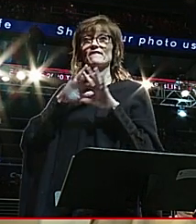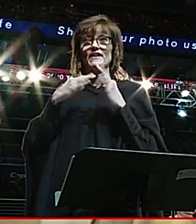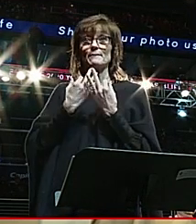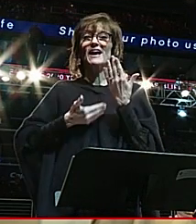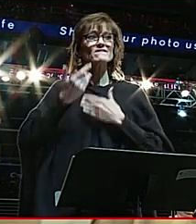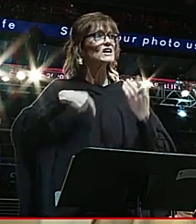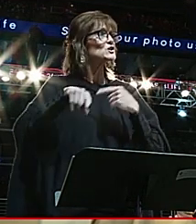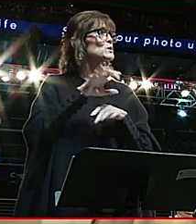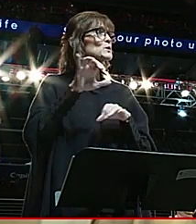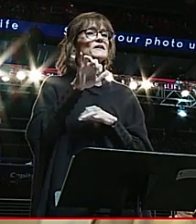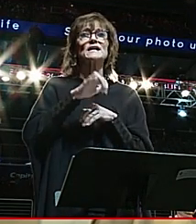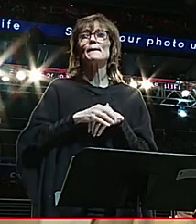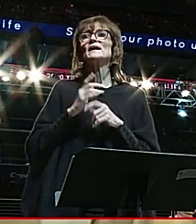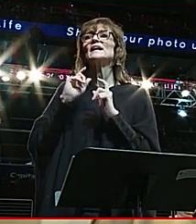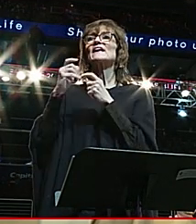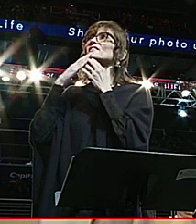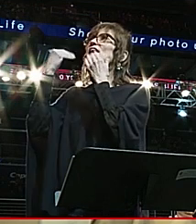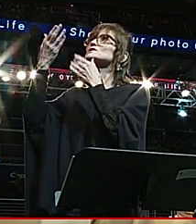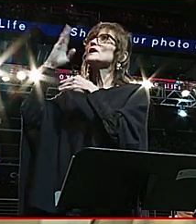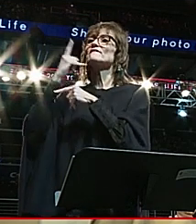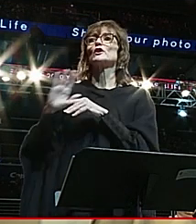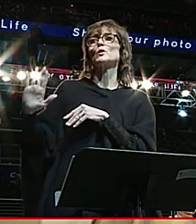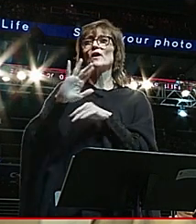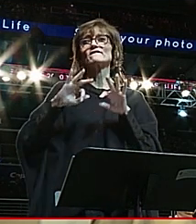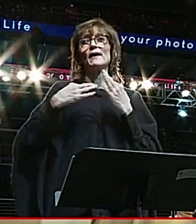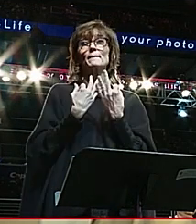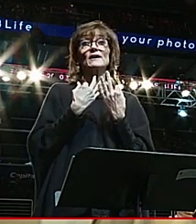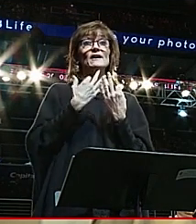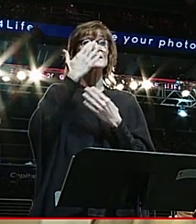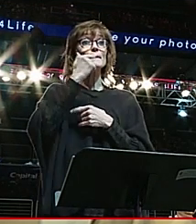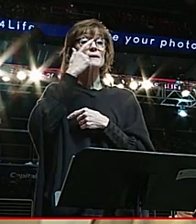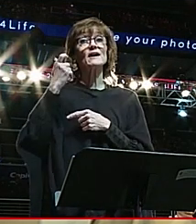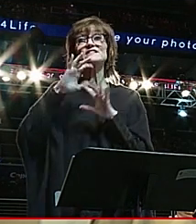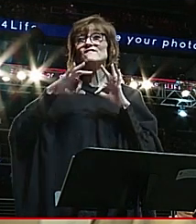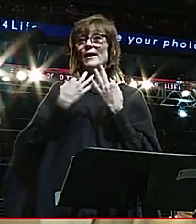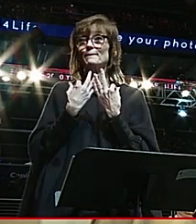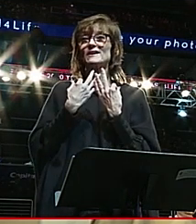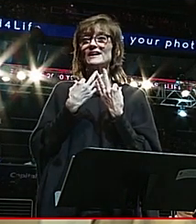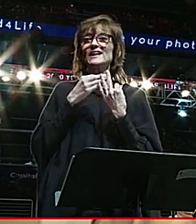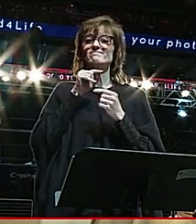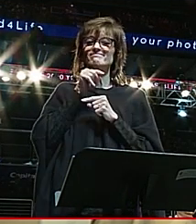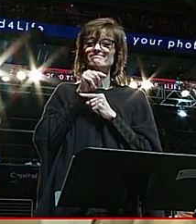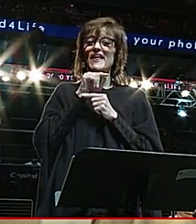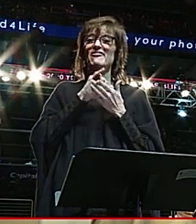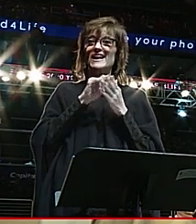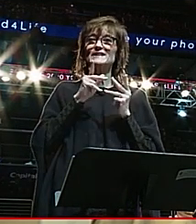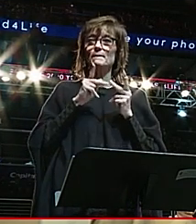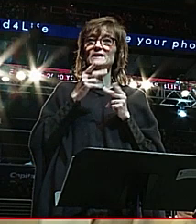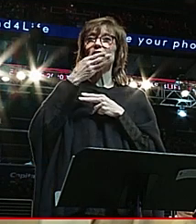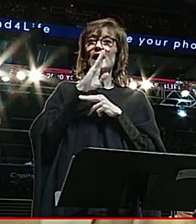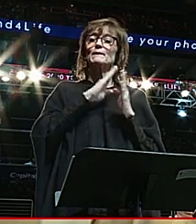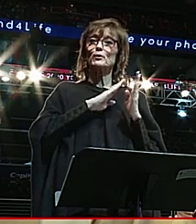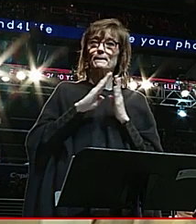same. Give thanks to God for your family, because it is the place where God prepared the space for